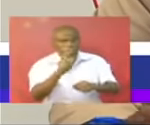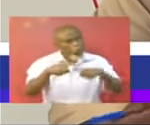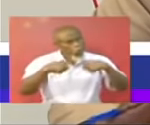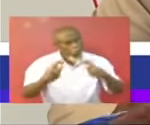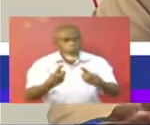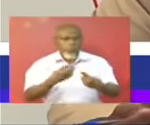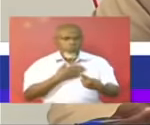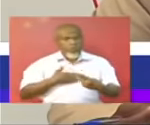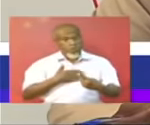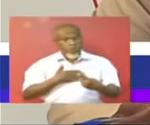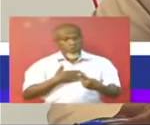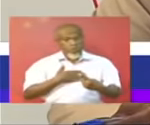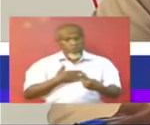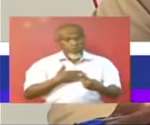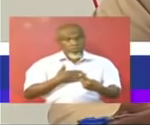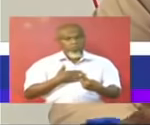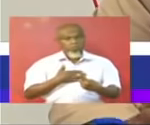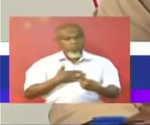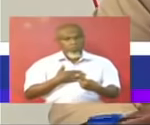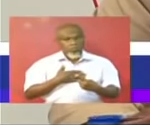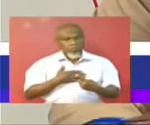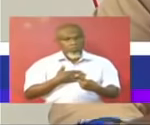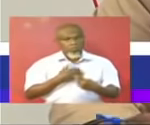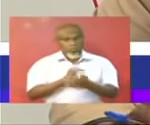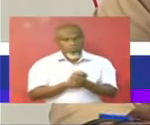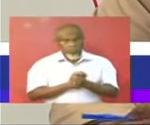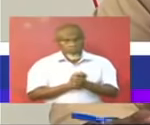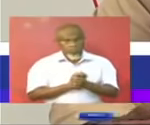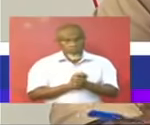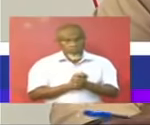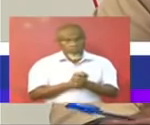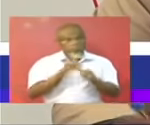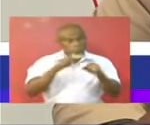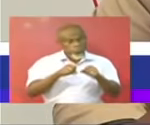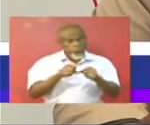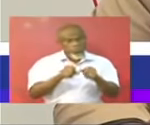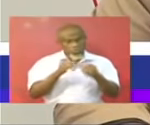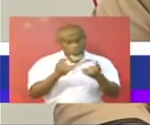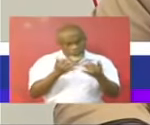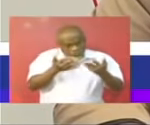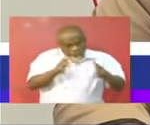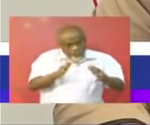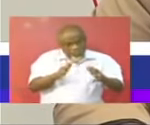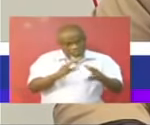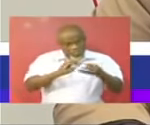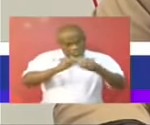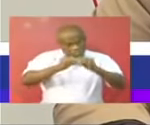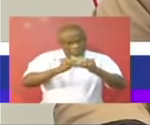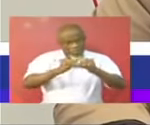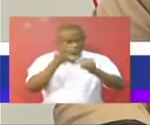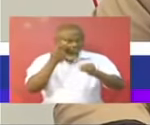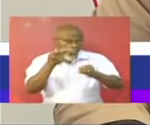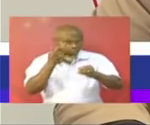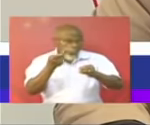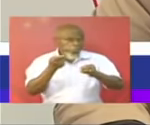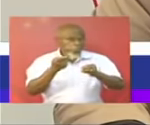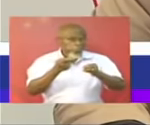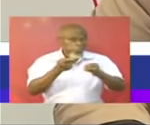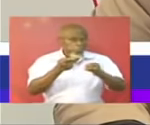risk of adverse outcomes. So just to tie up the epidemiologic update, at present we're seeing a